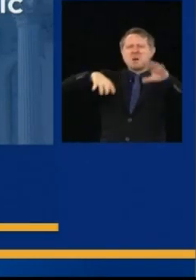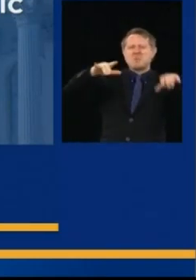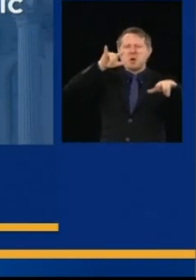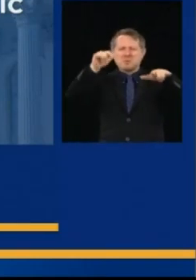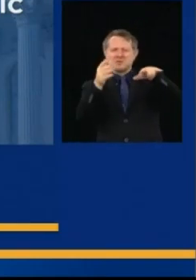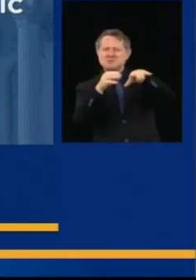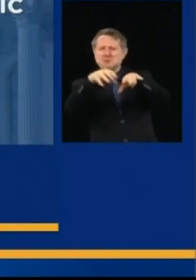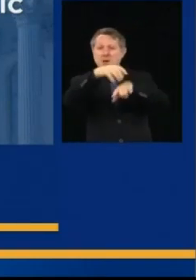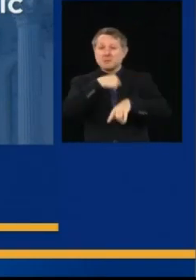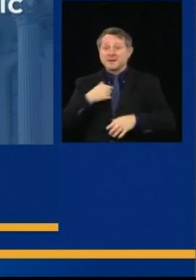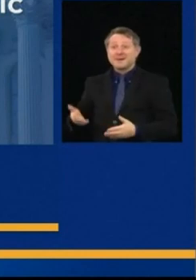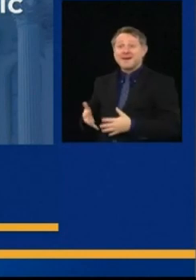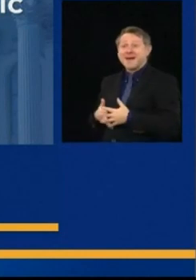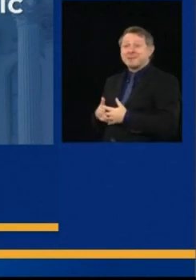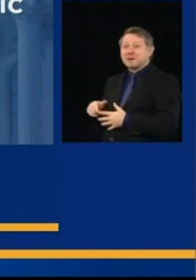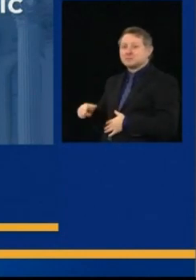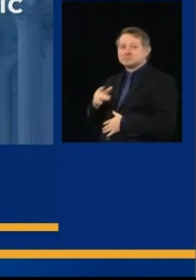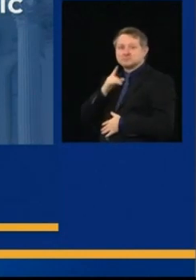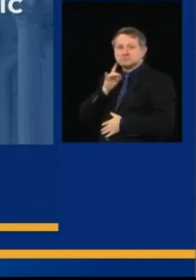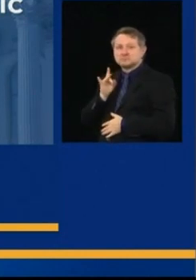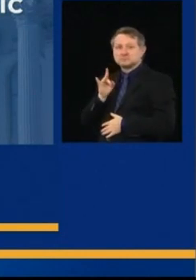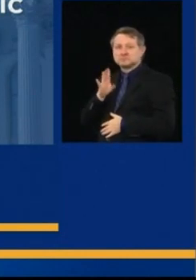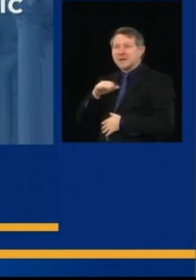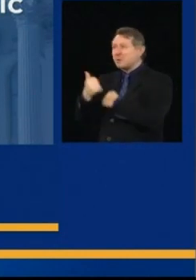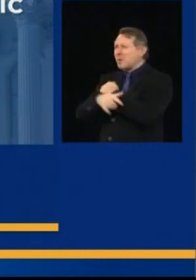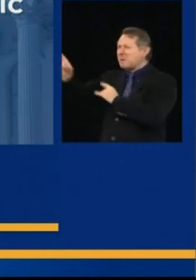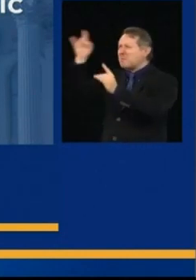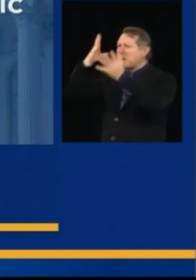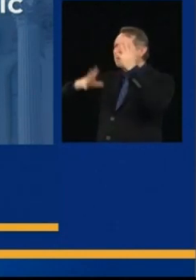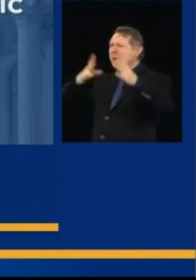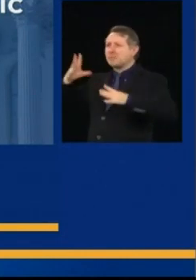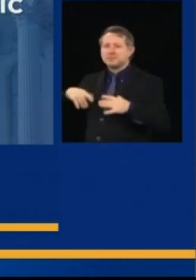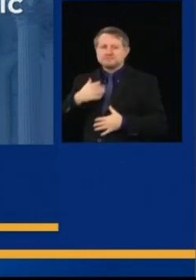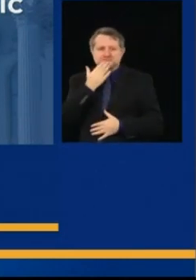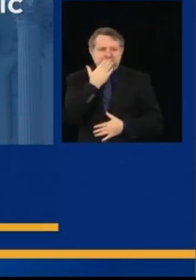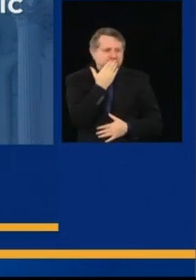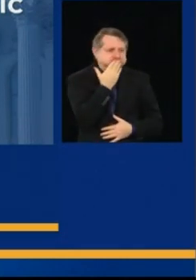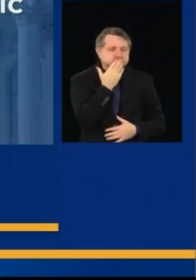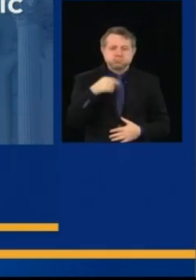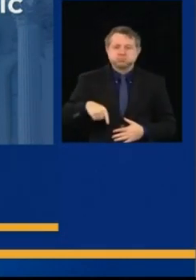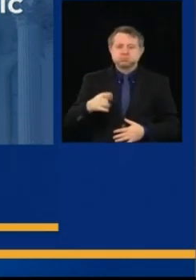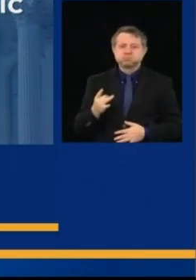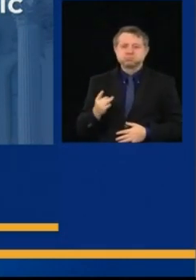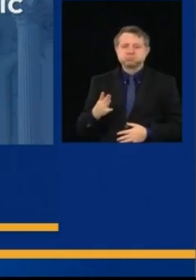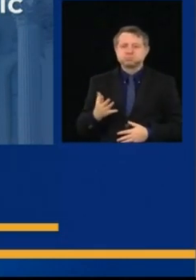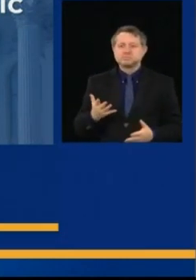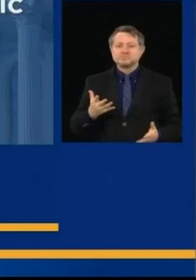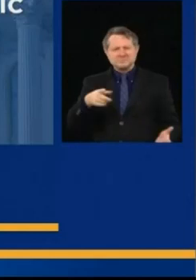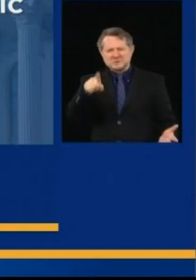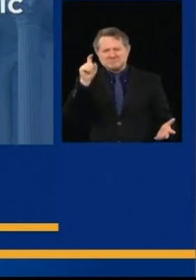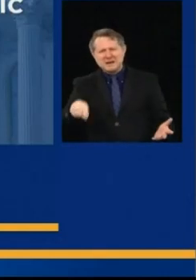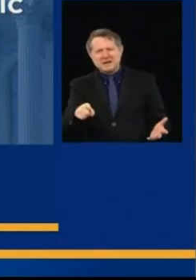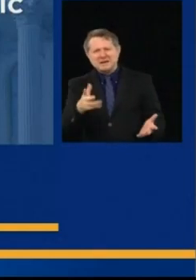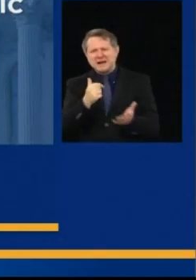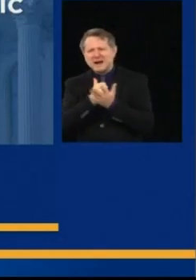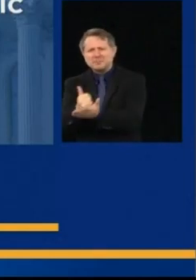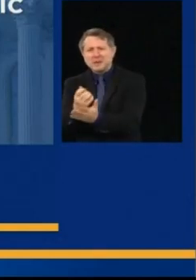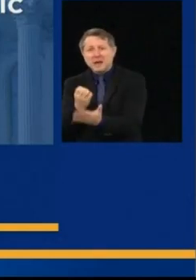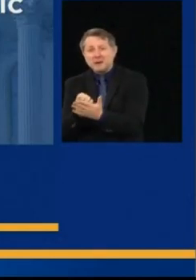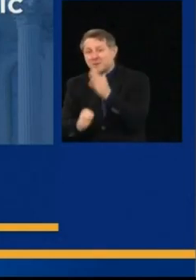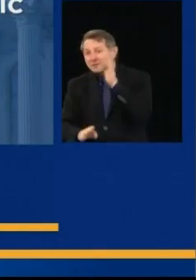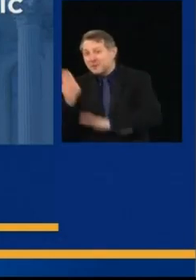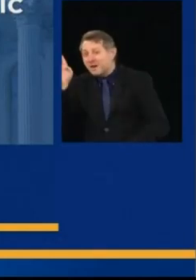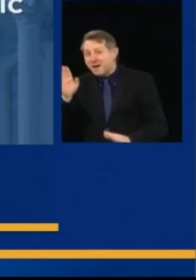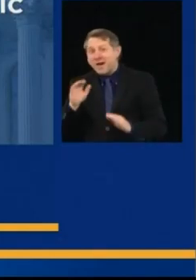airport in this country. You need to stimulate the economy. You need to create jobs. Do what every president has said,